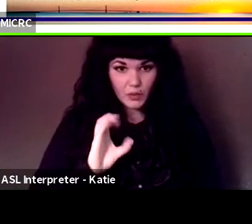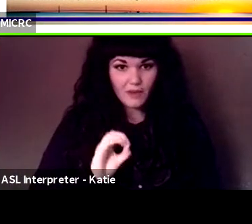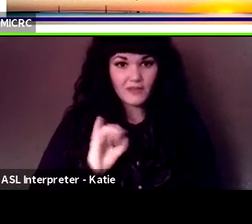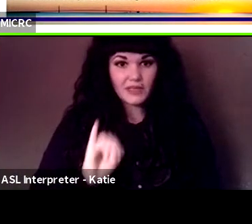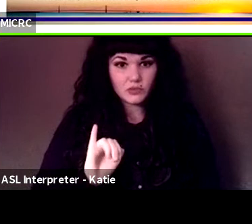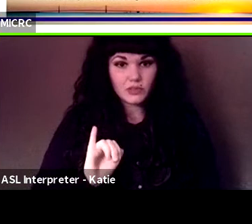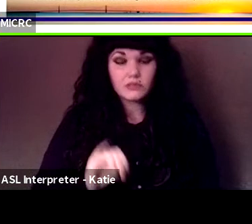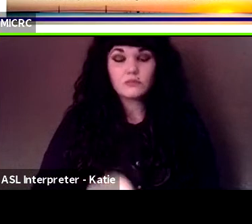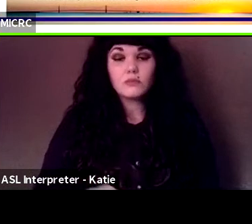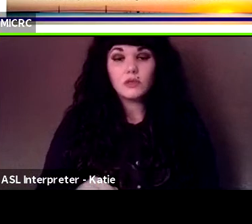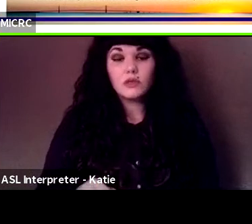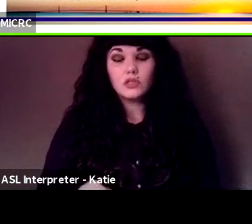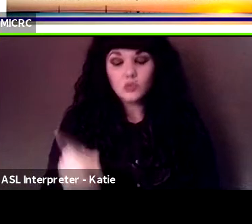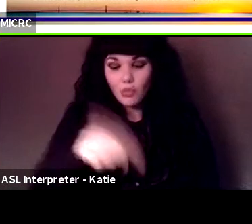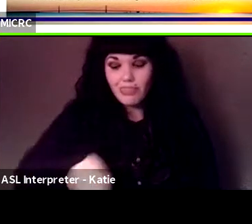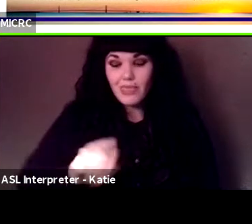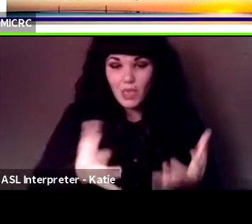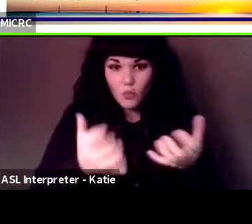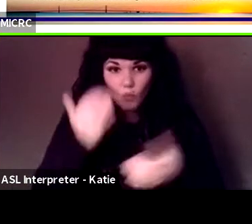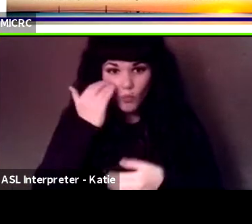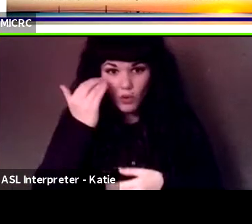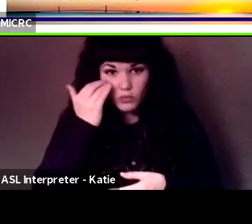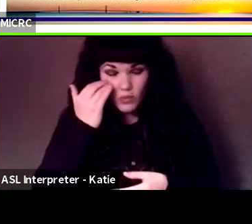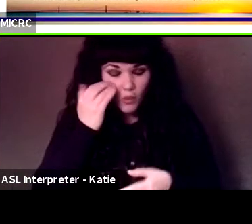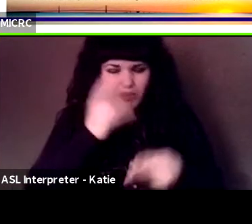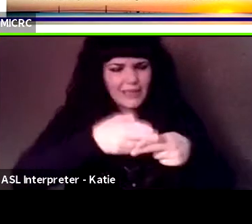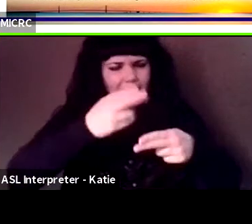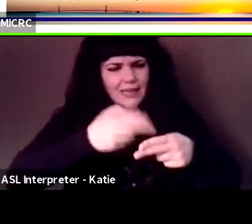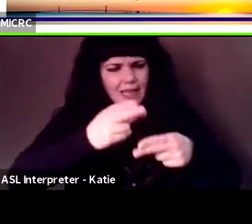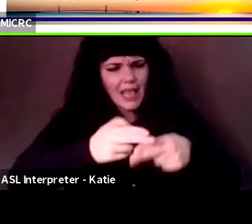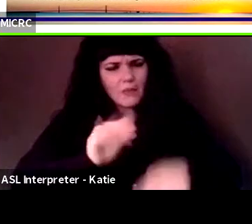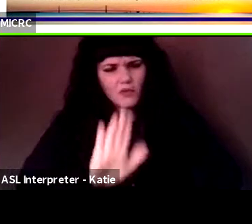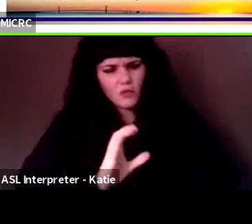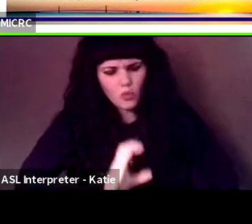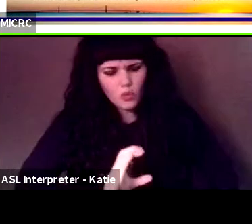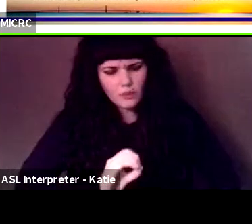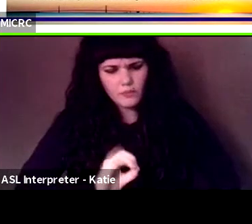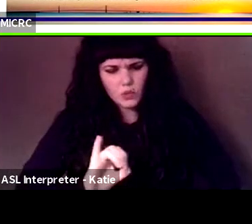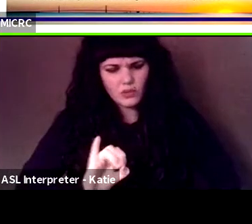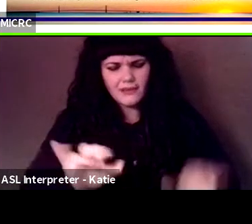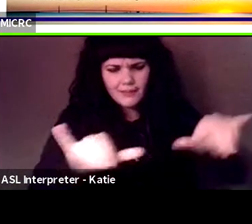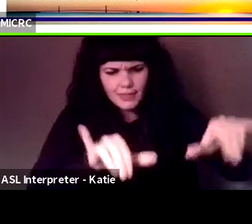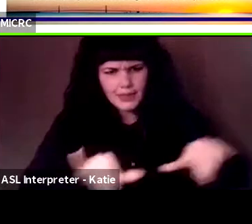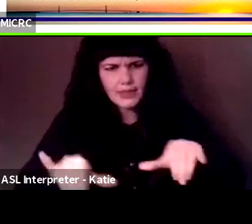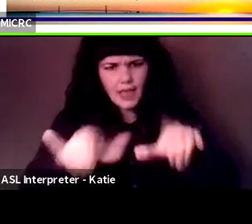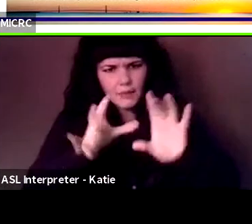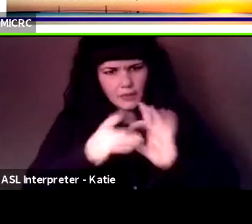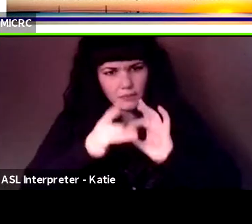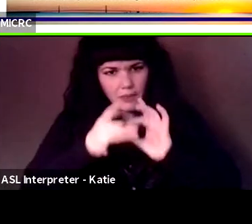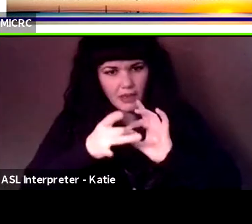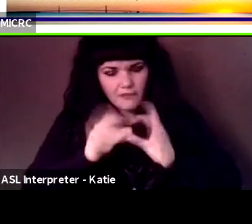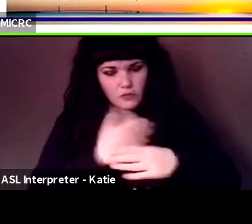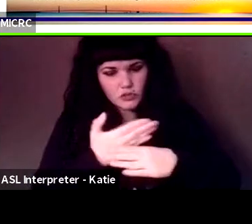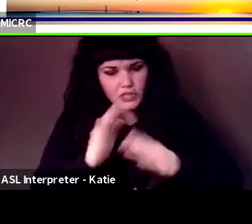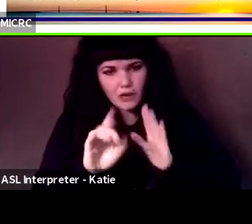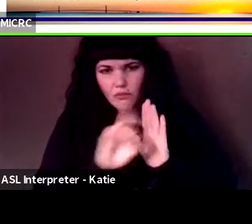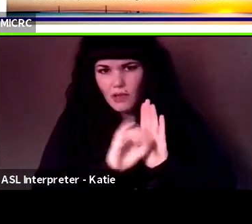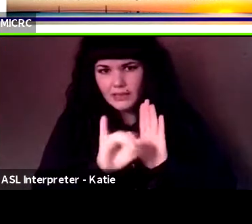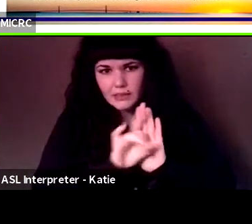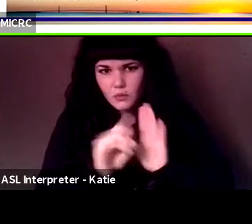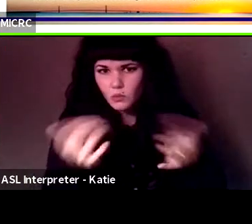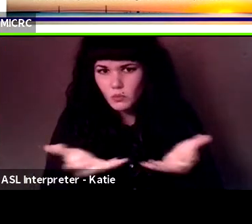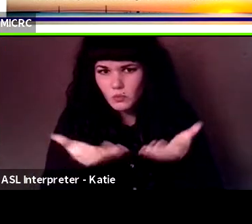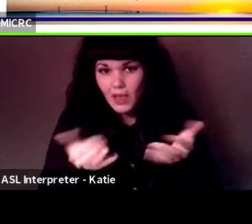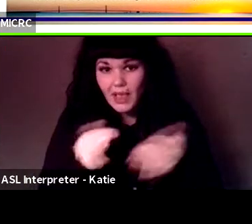you would give your community, what's the common bond that creates your shared identity, what's the